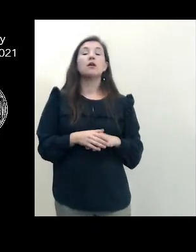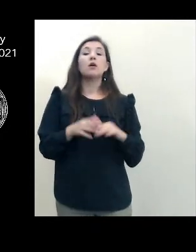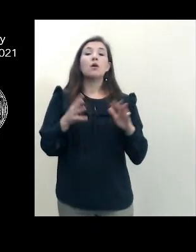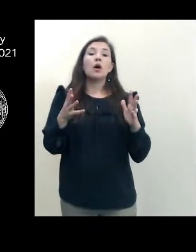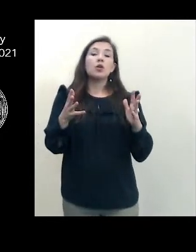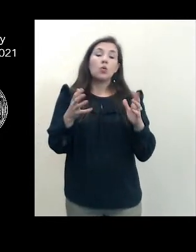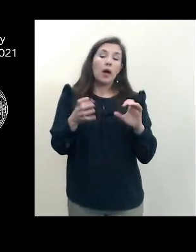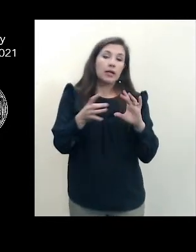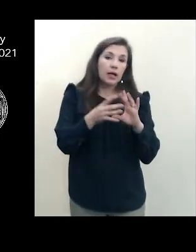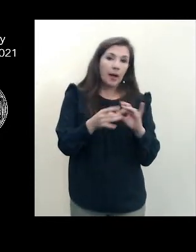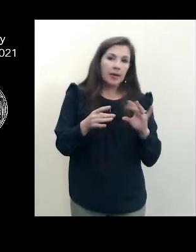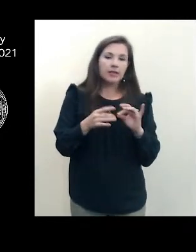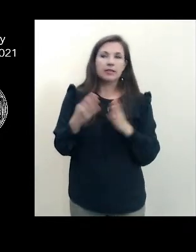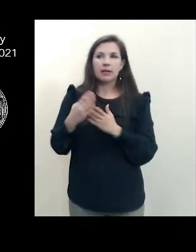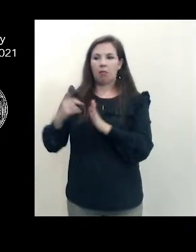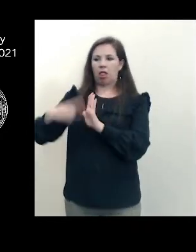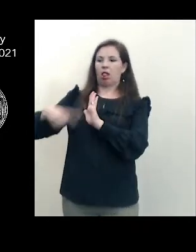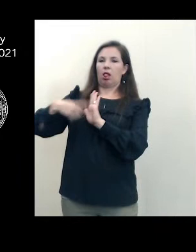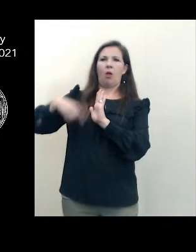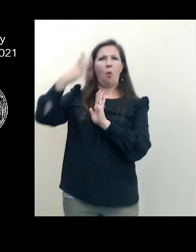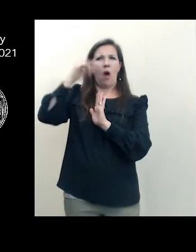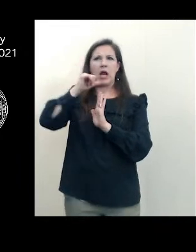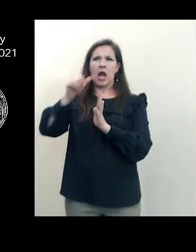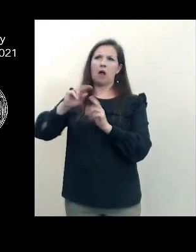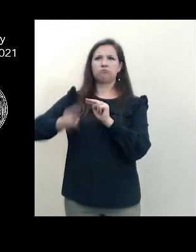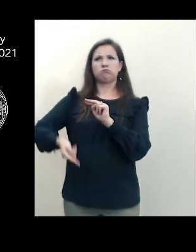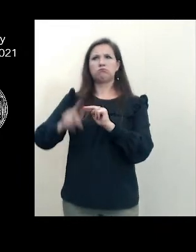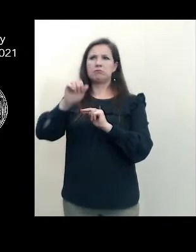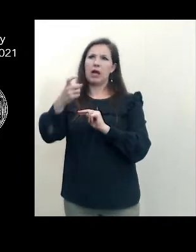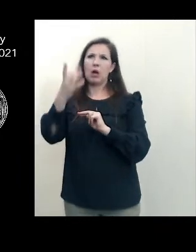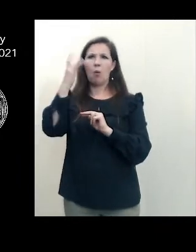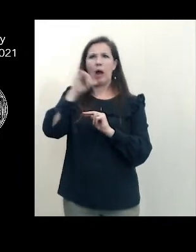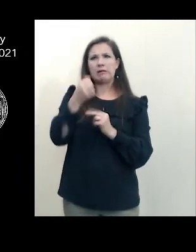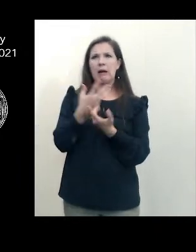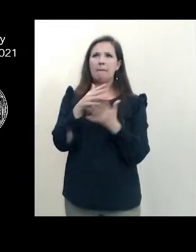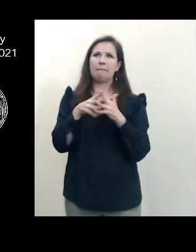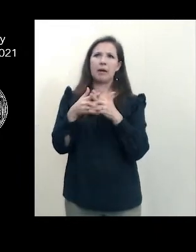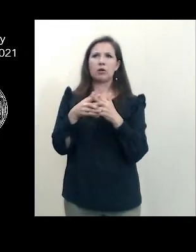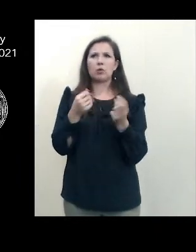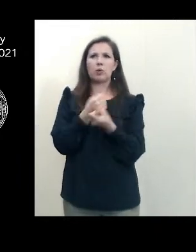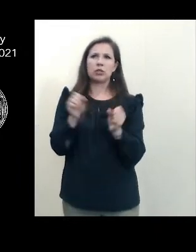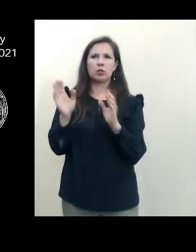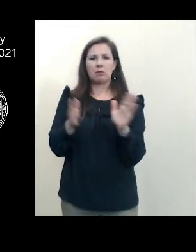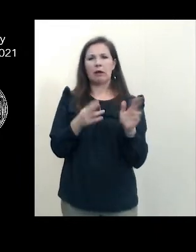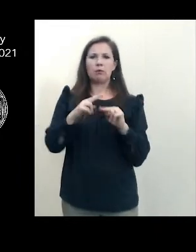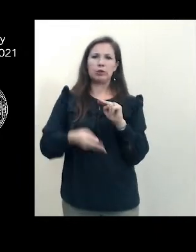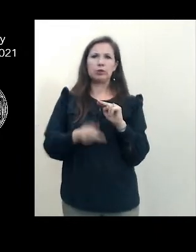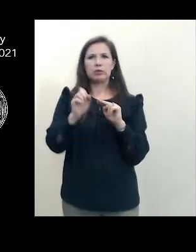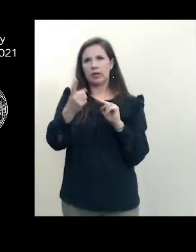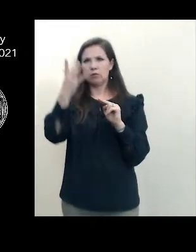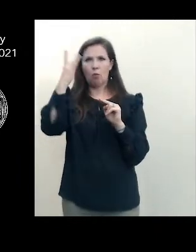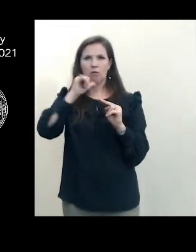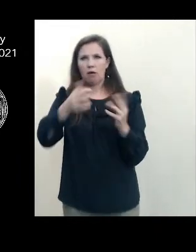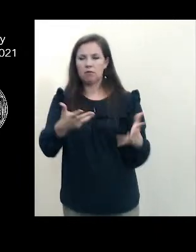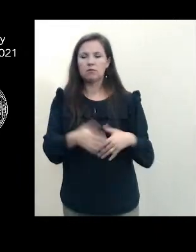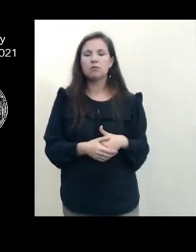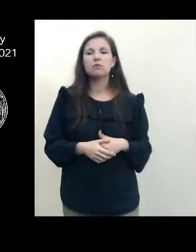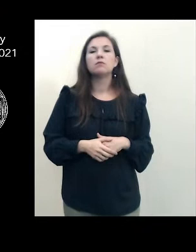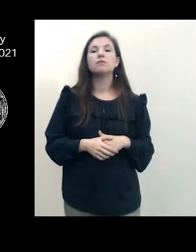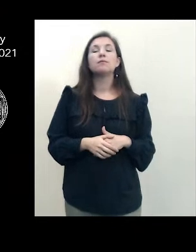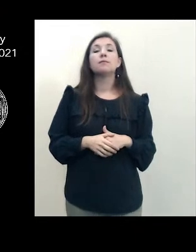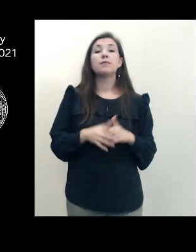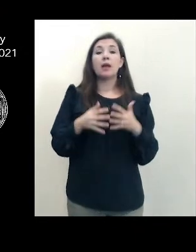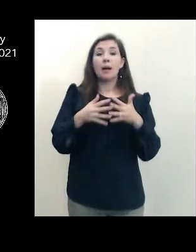some criticism as to why we were not just reducing taxes using the American Rescue Plan funds, the American Rescue Plan